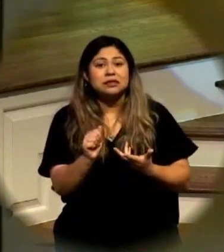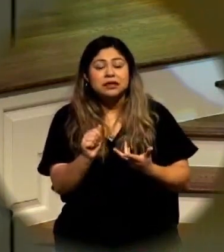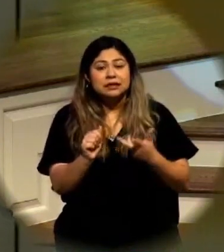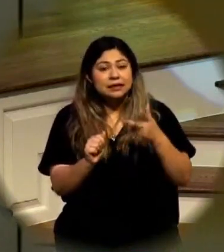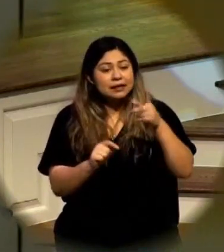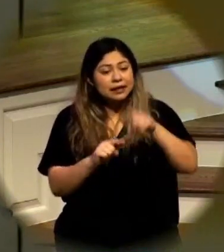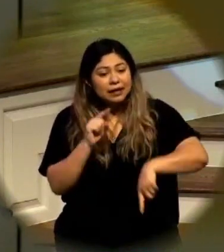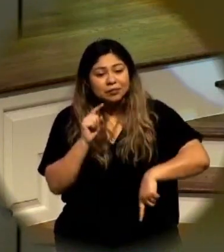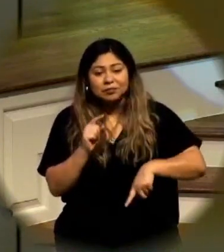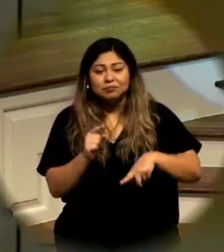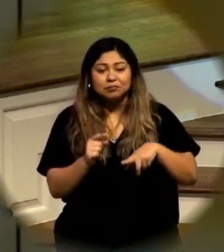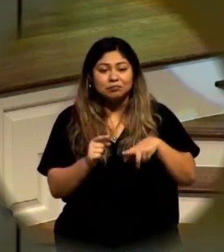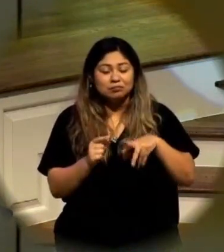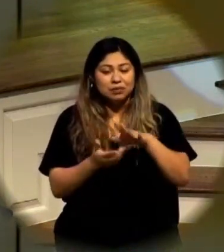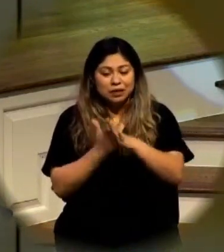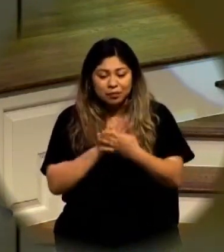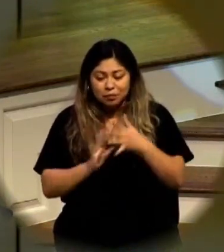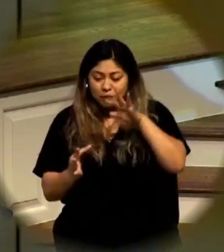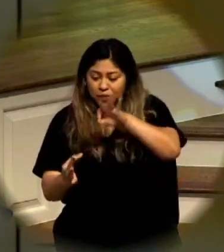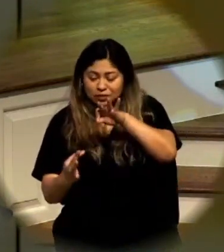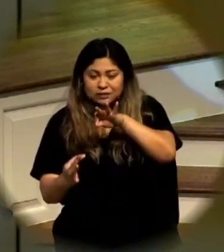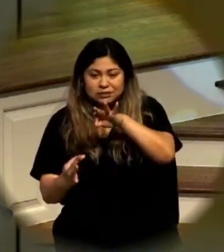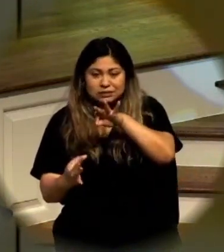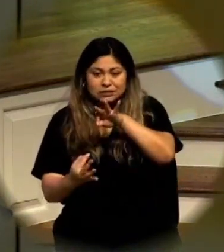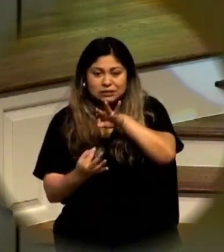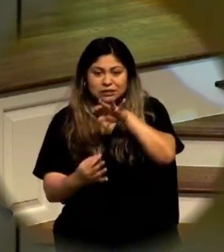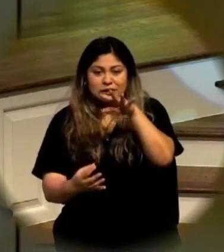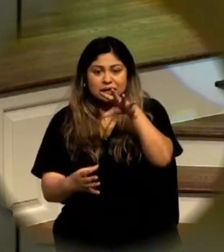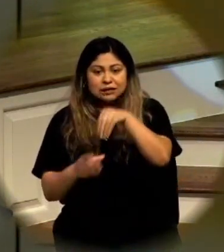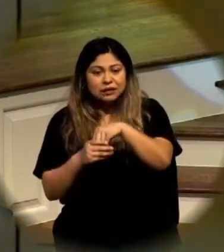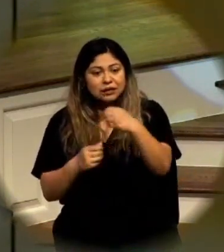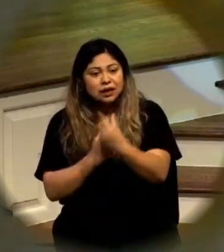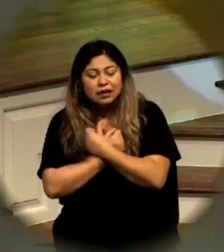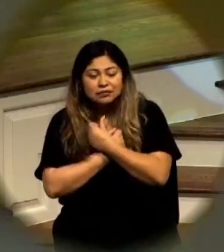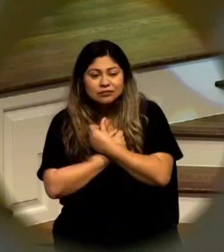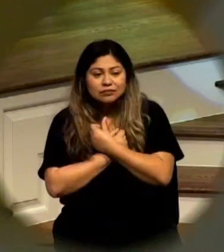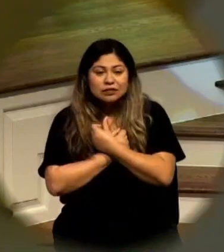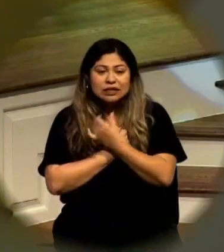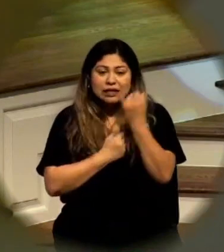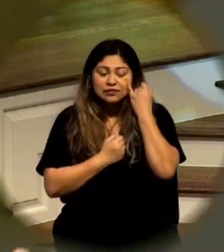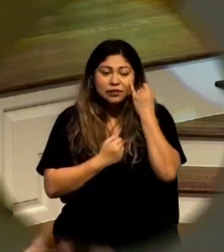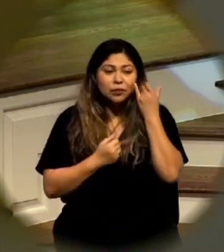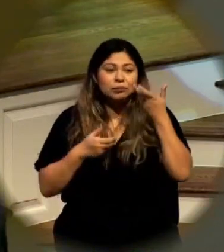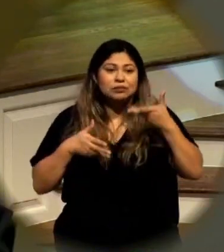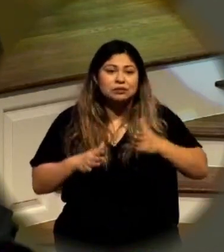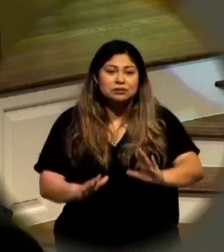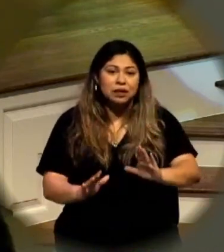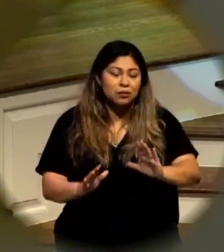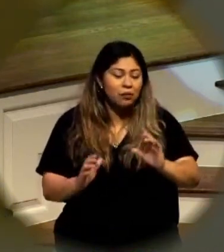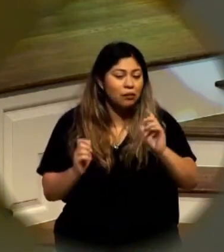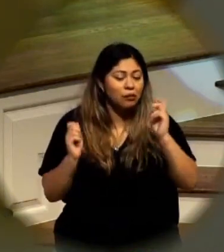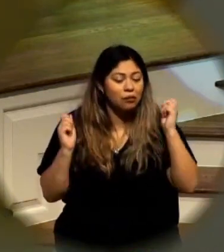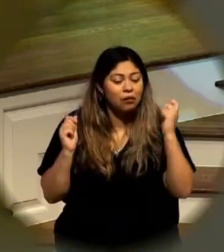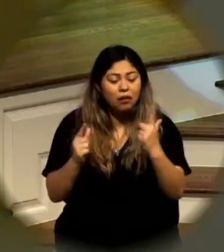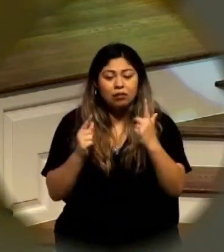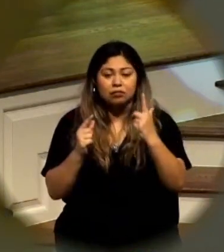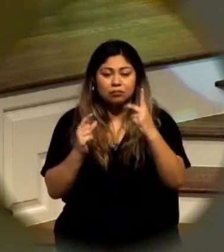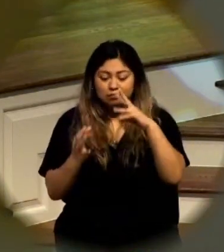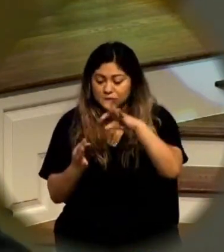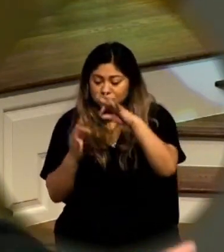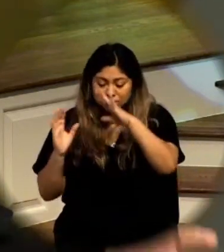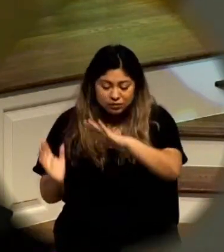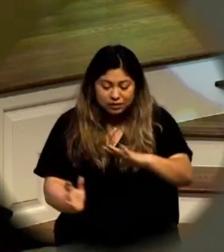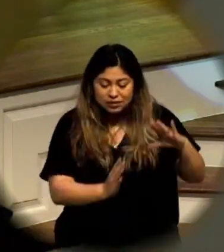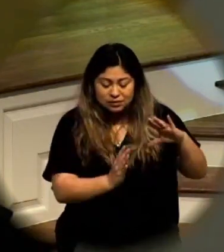be perfect in love without being willing to allow all of your perfect plans to fall apart so that